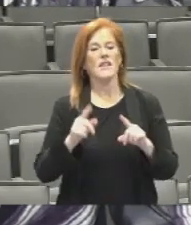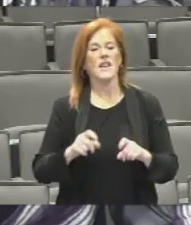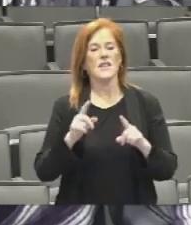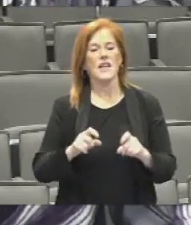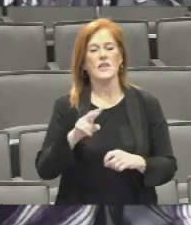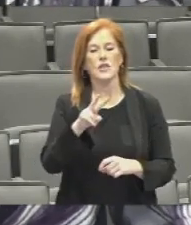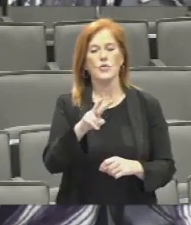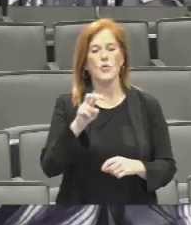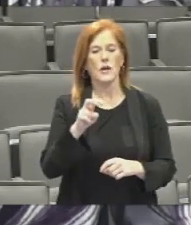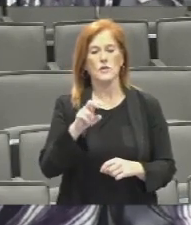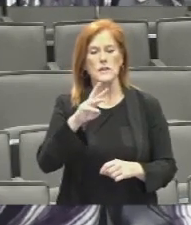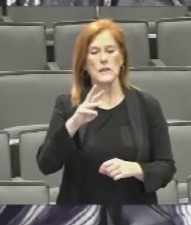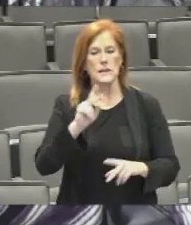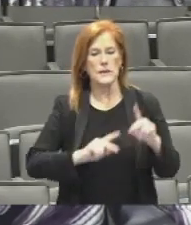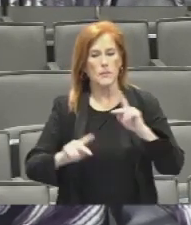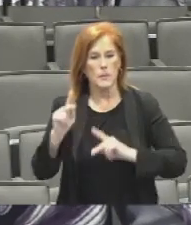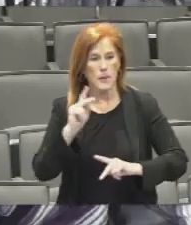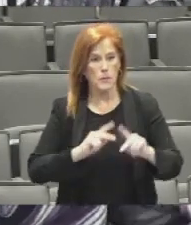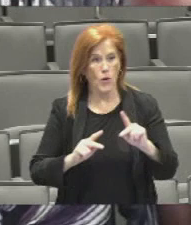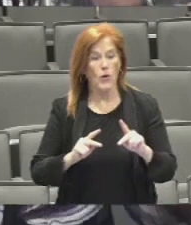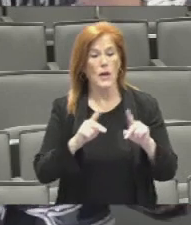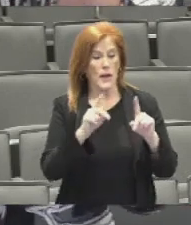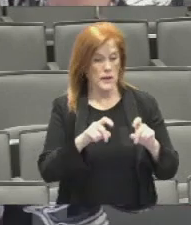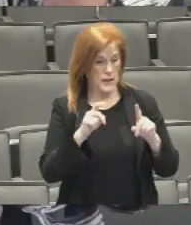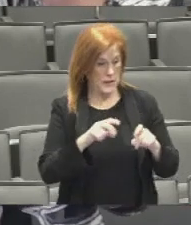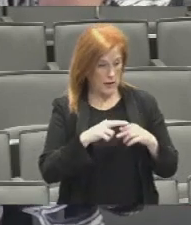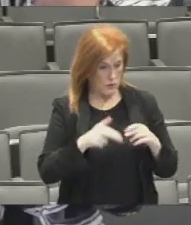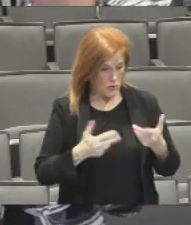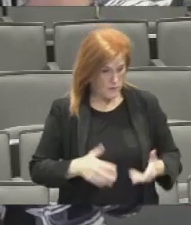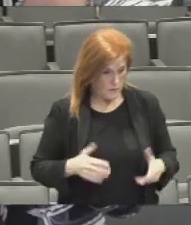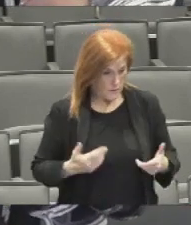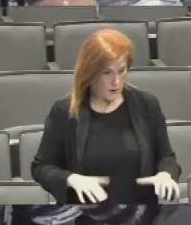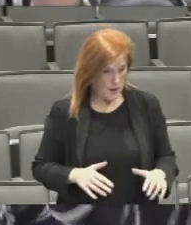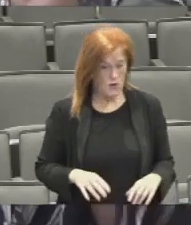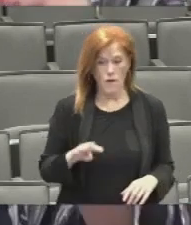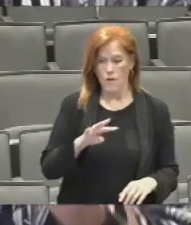206 individuals, and we have those tests back. 40 of